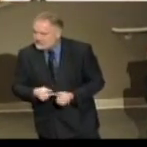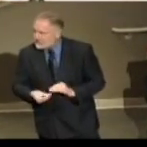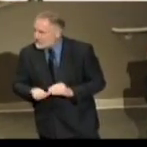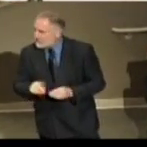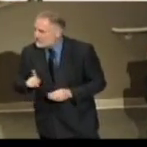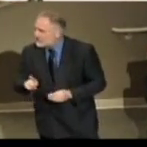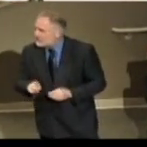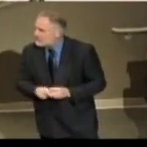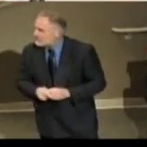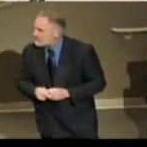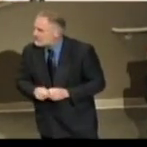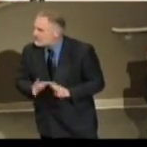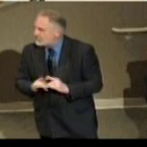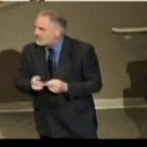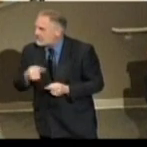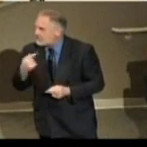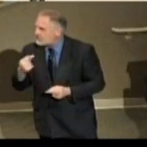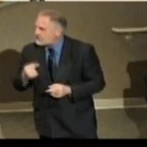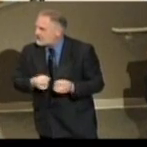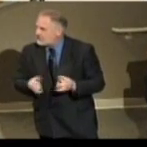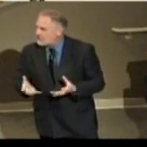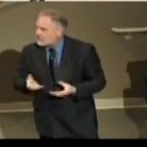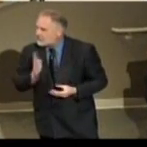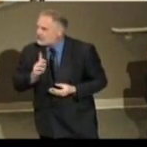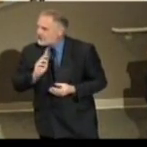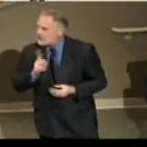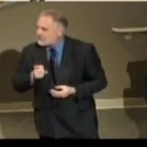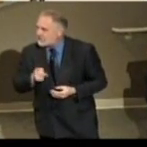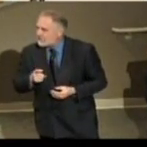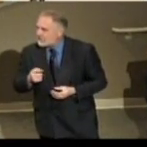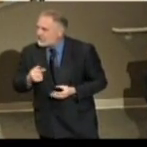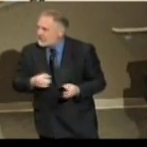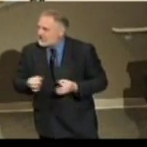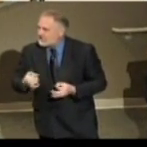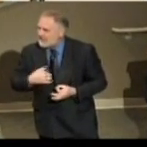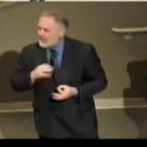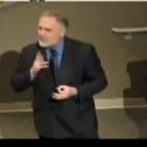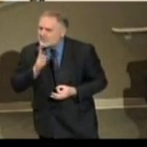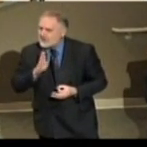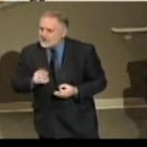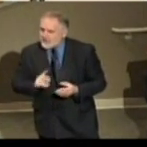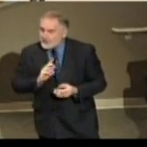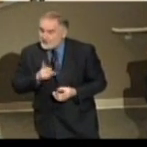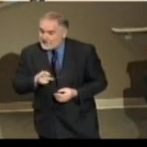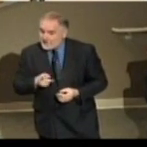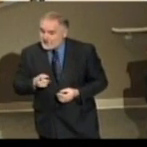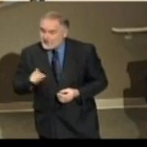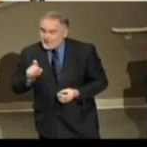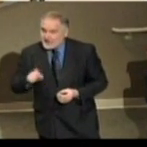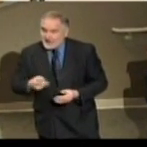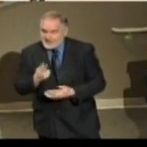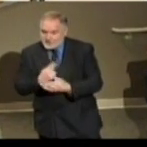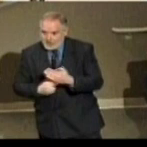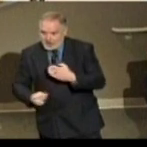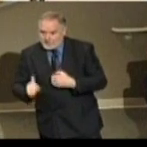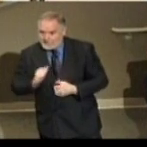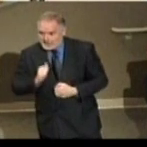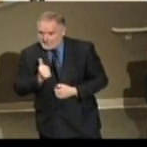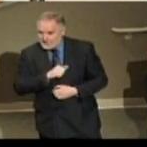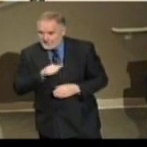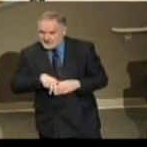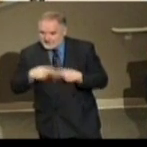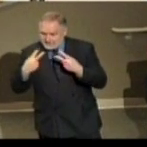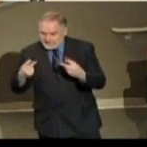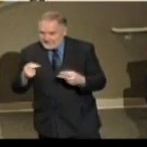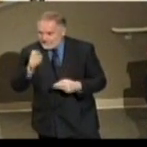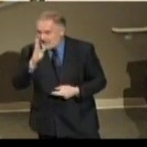one, the Bible says, if you're going to be real, if I'm going to be real, we have to humble ourselves in the sight